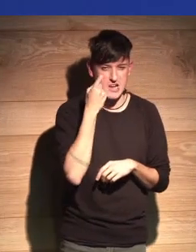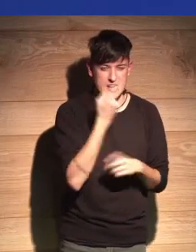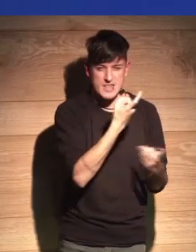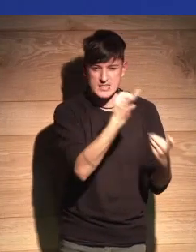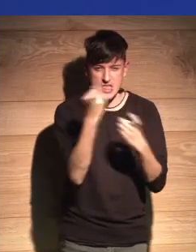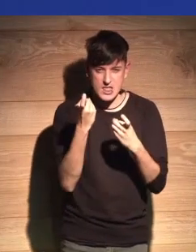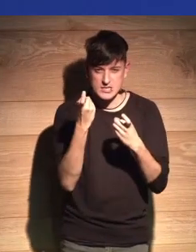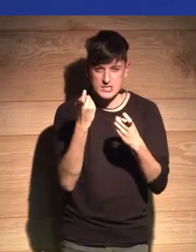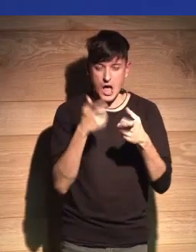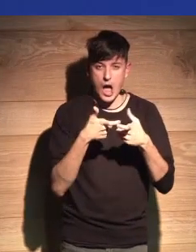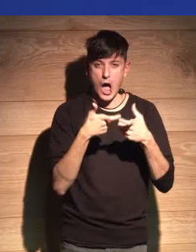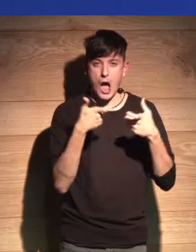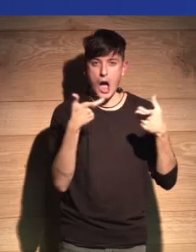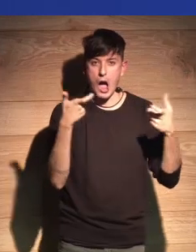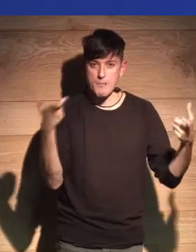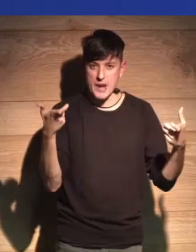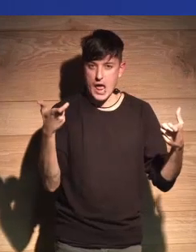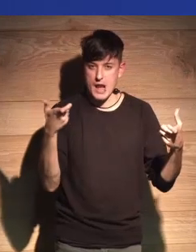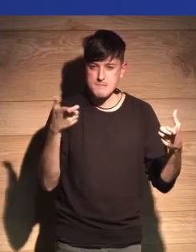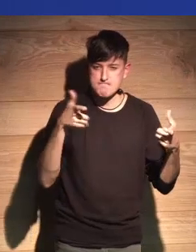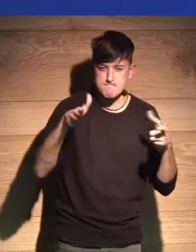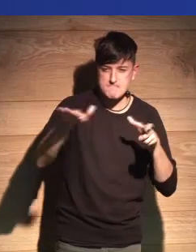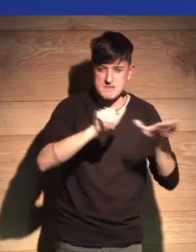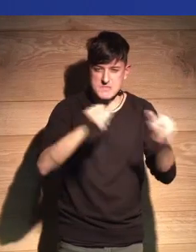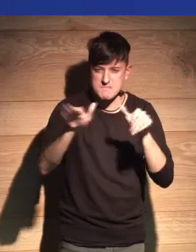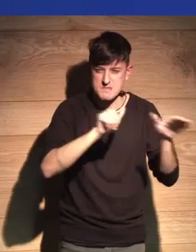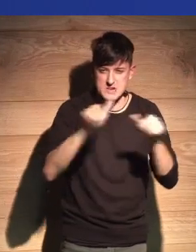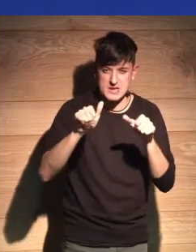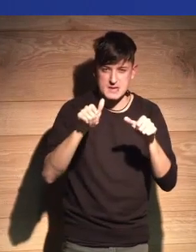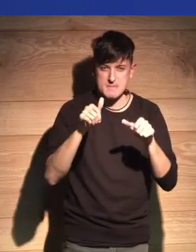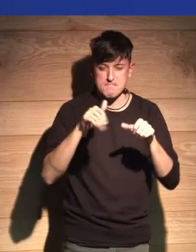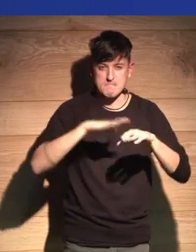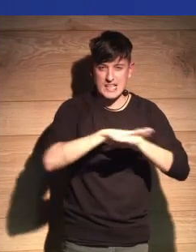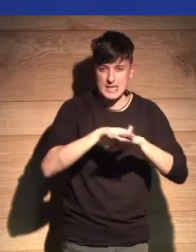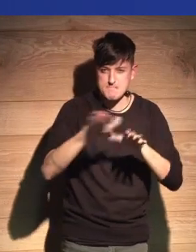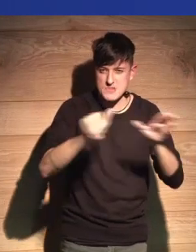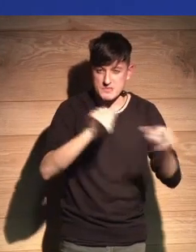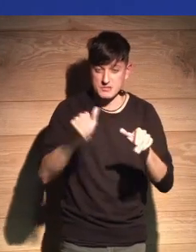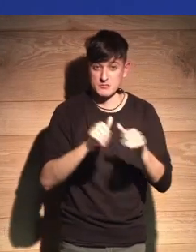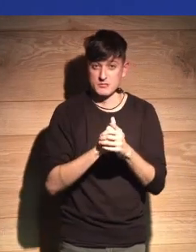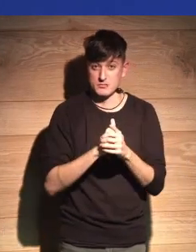help companies increase their recruitment